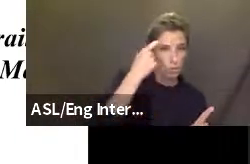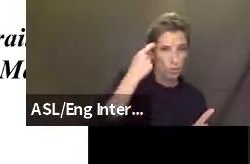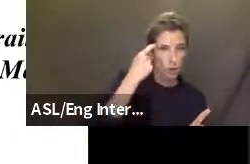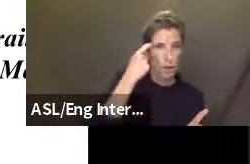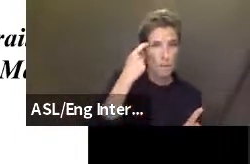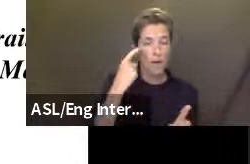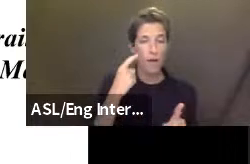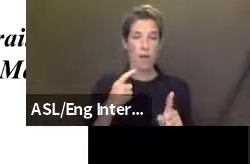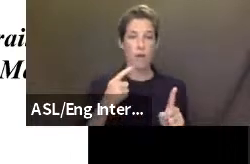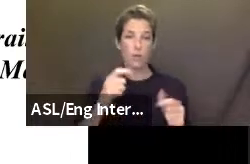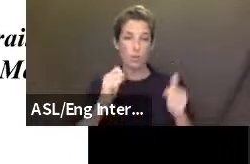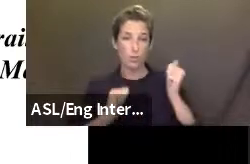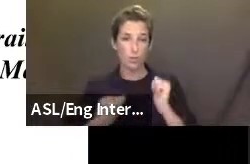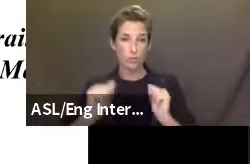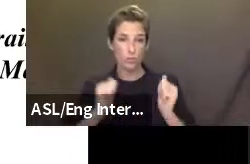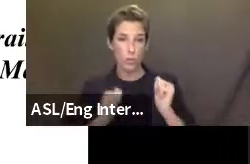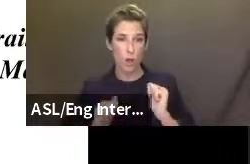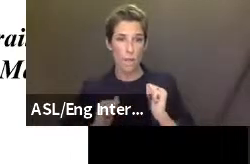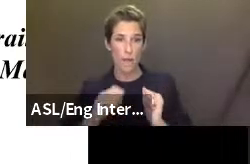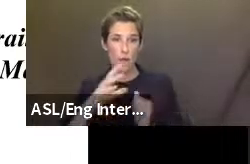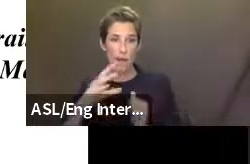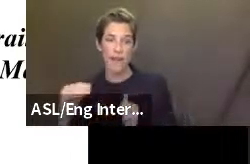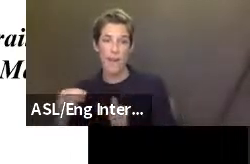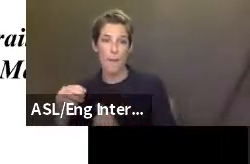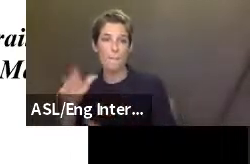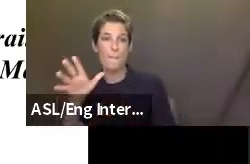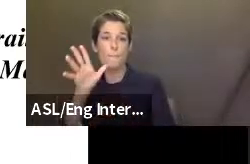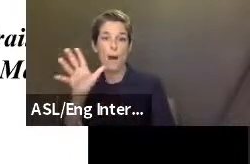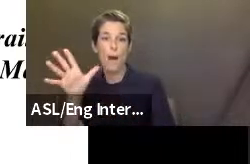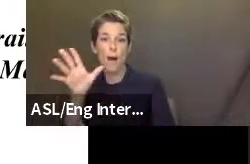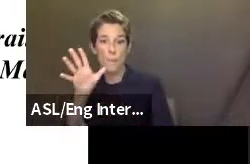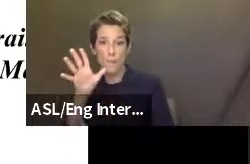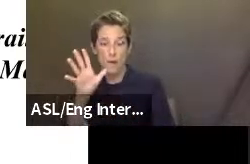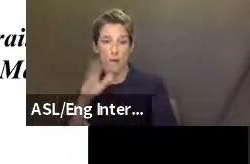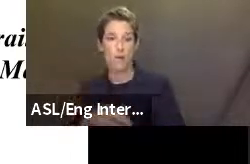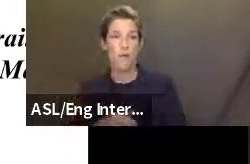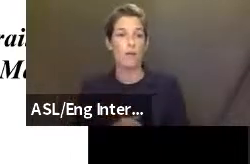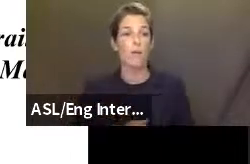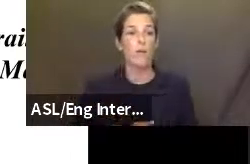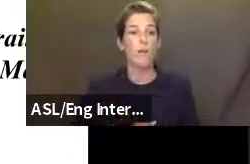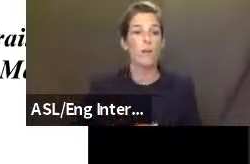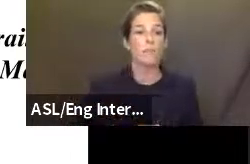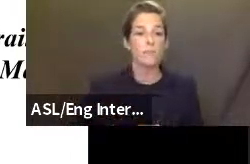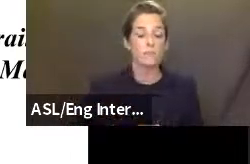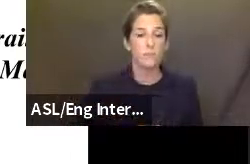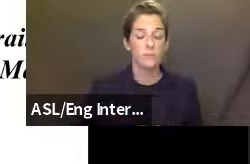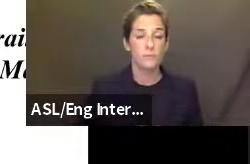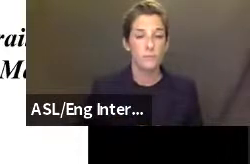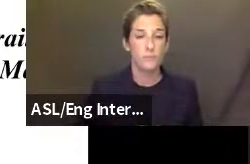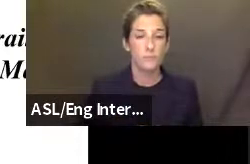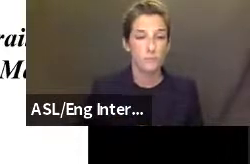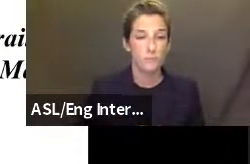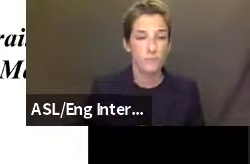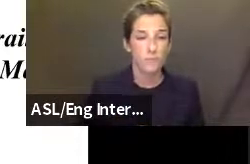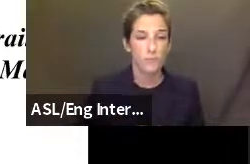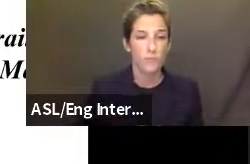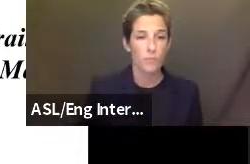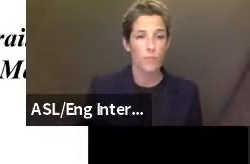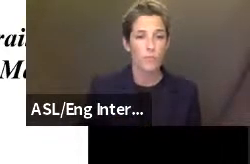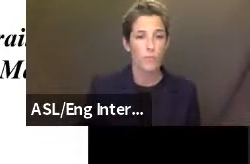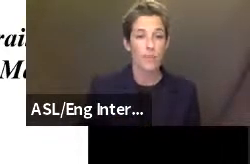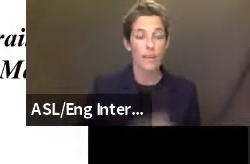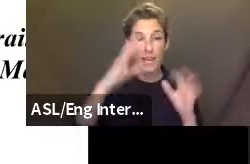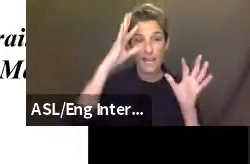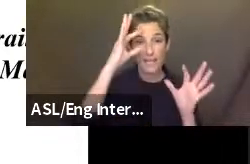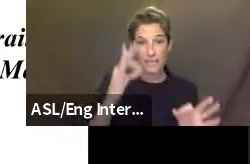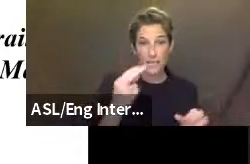due to my brain after it was severed is less justified. An exterior depiction of my cranium with the image of a red cabbage cut